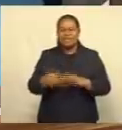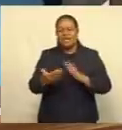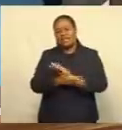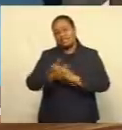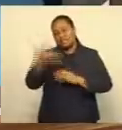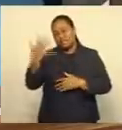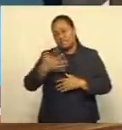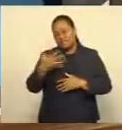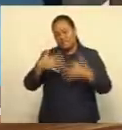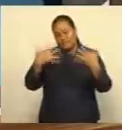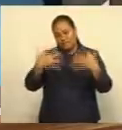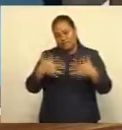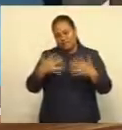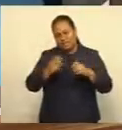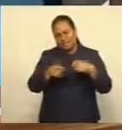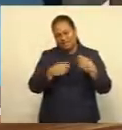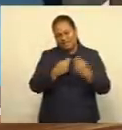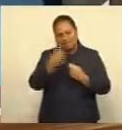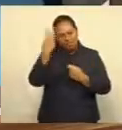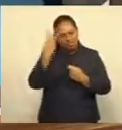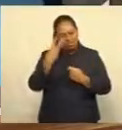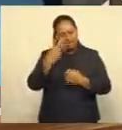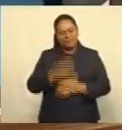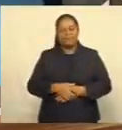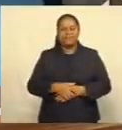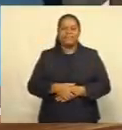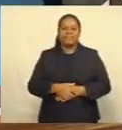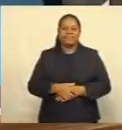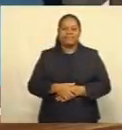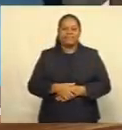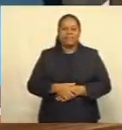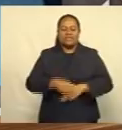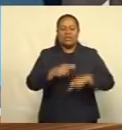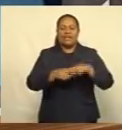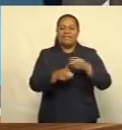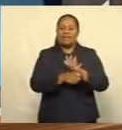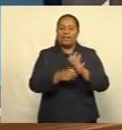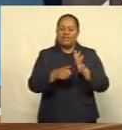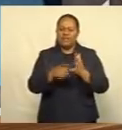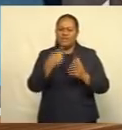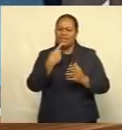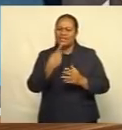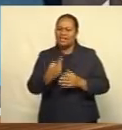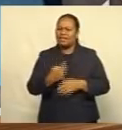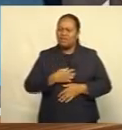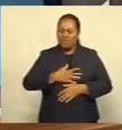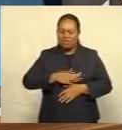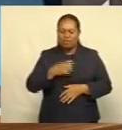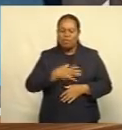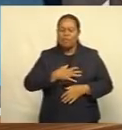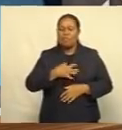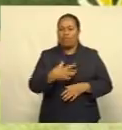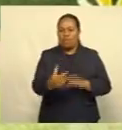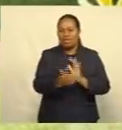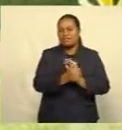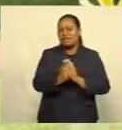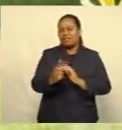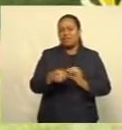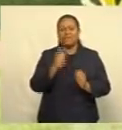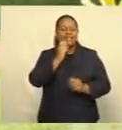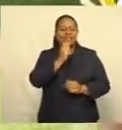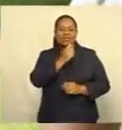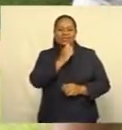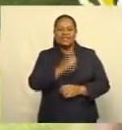preparing for next year's World Cup. As Eleanor Turangiviu reports, the FRU is scouting for more talent from the Garden Island.